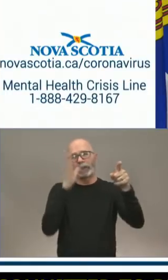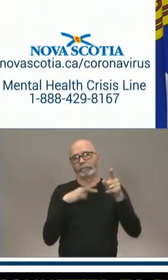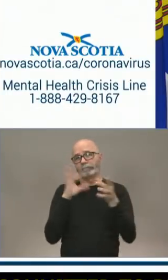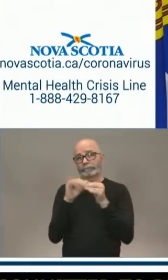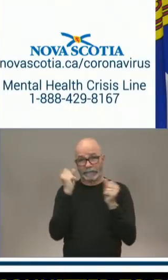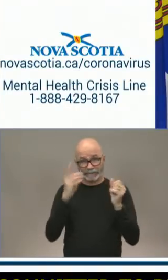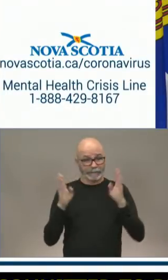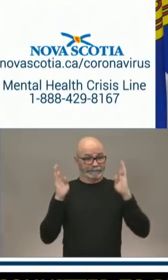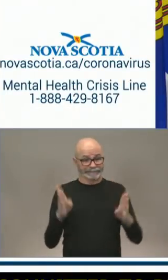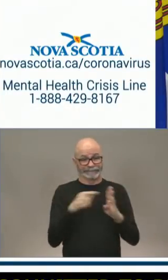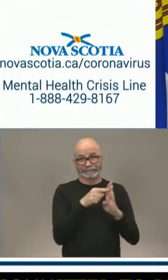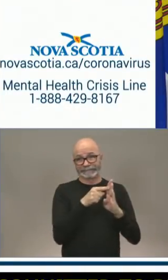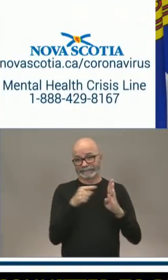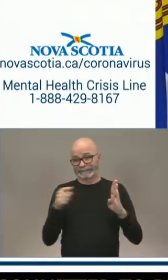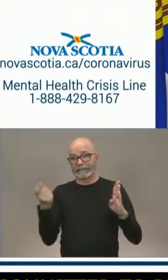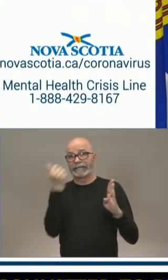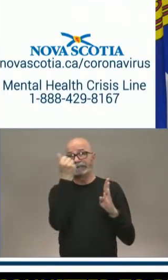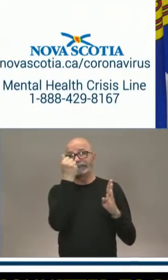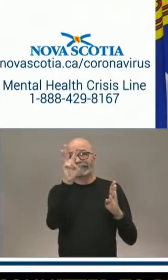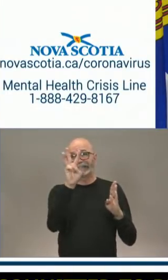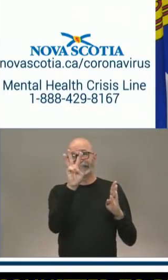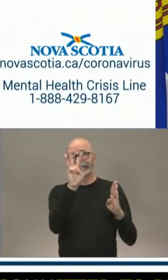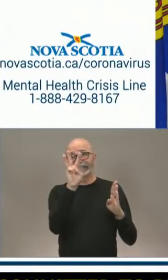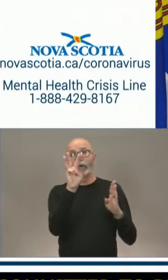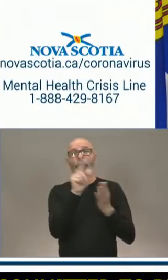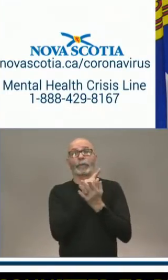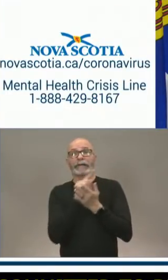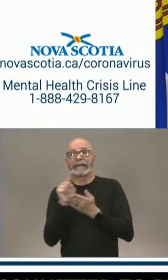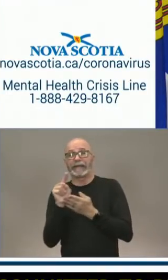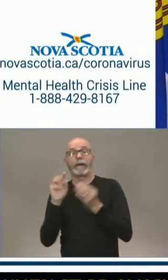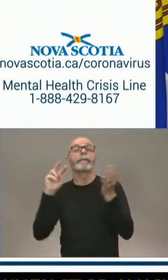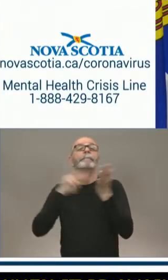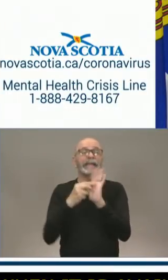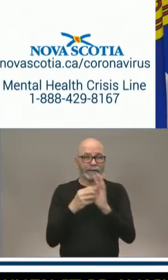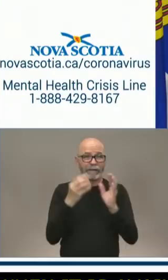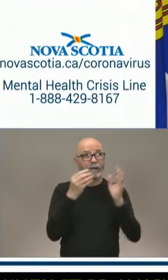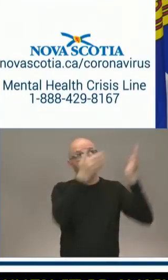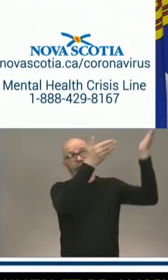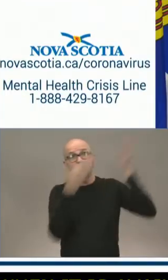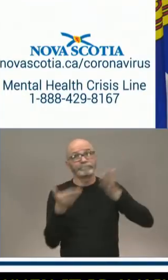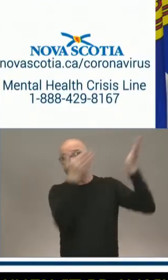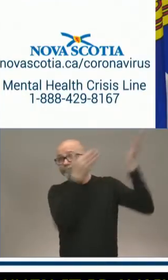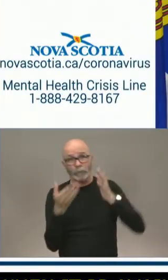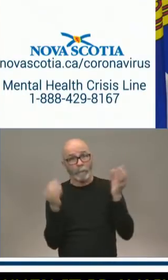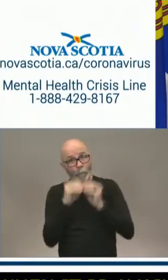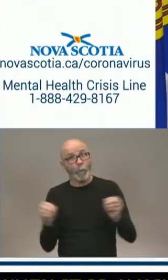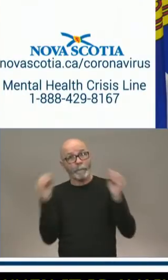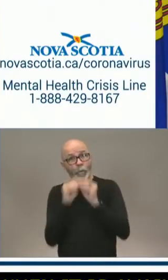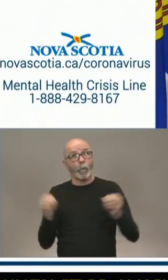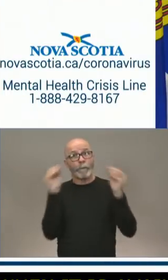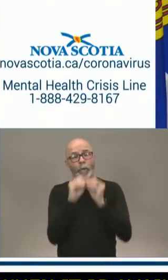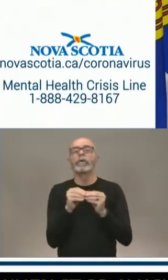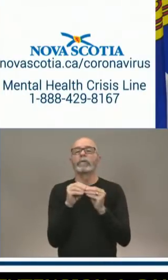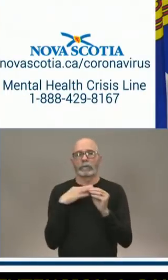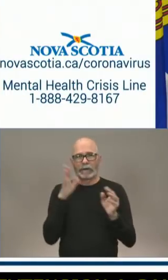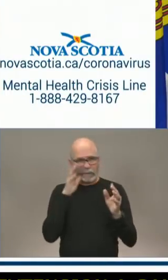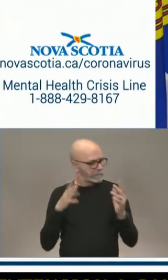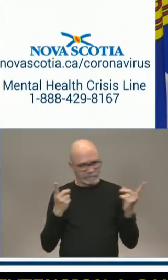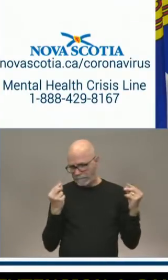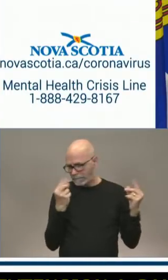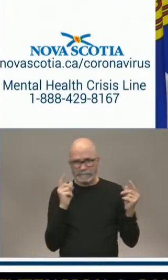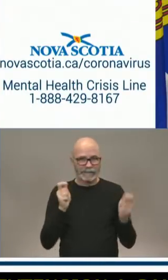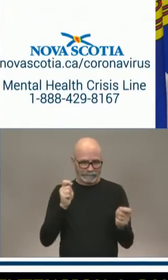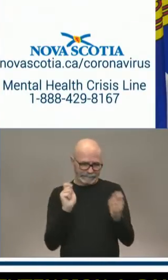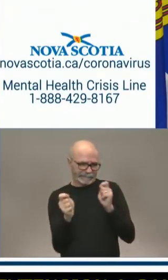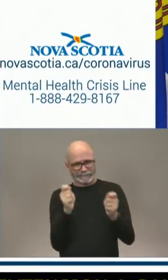description. As new vaccines come on board and our supply increases, we'll continue to adjust our delivery plan to ensure we're